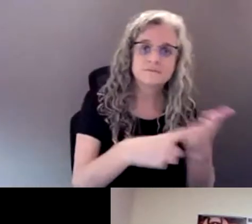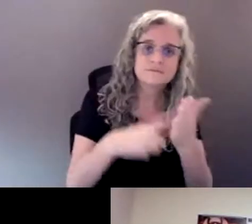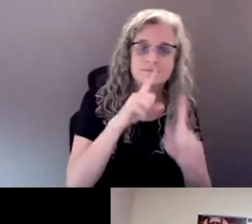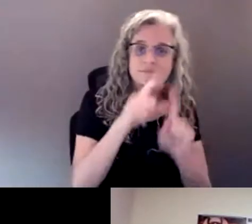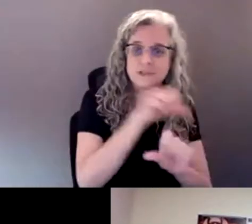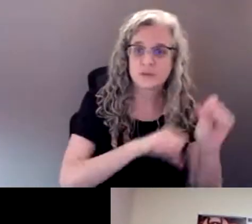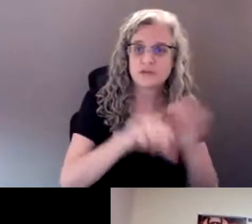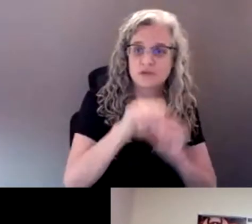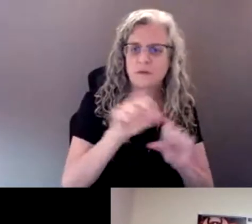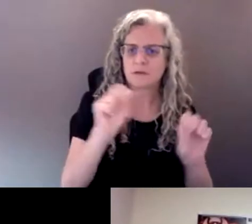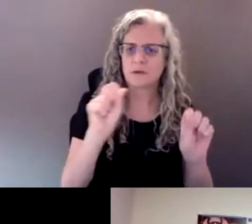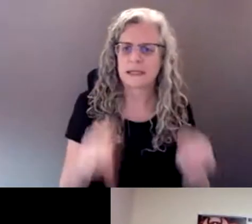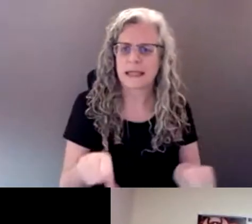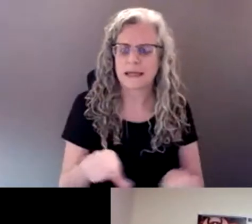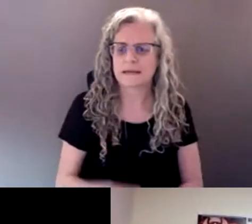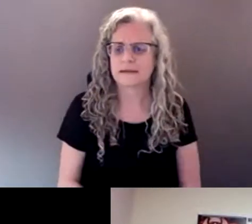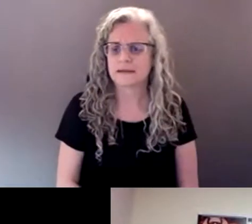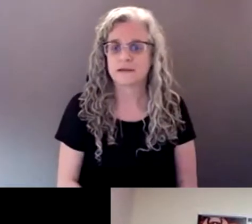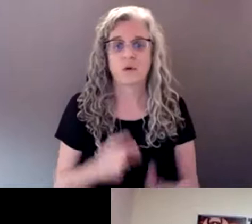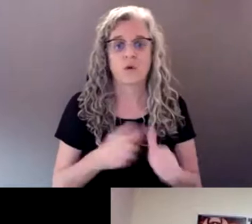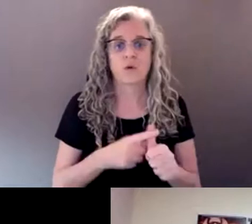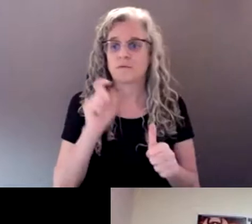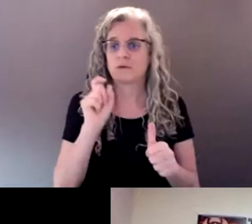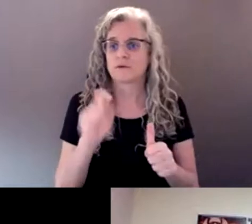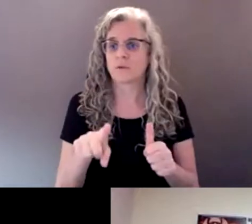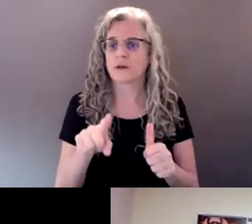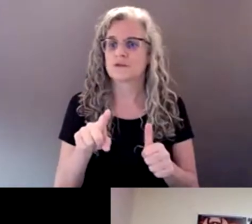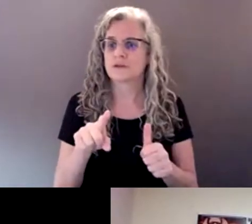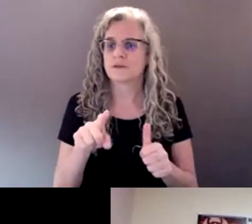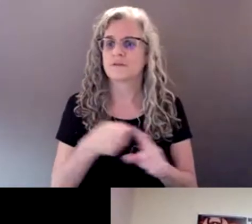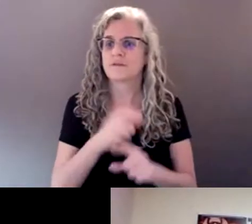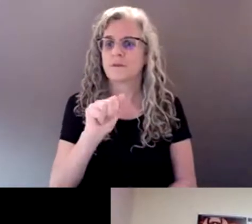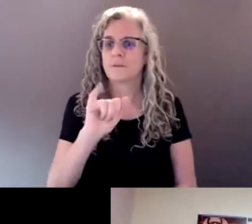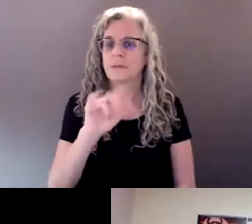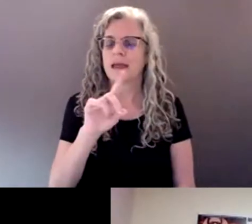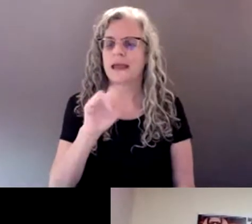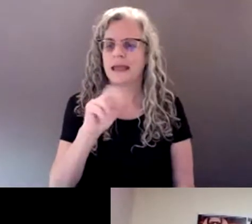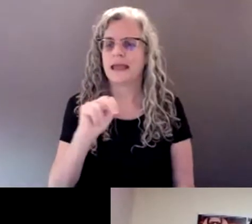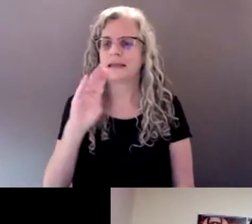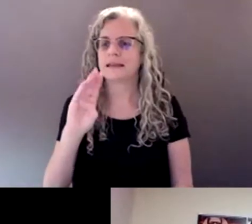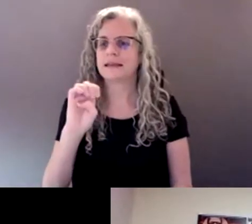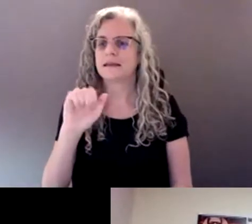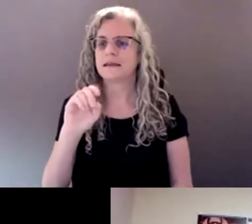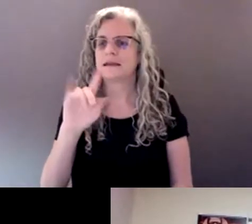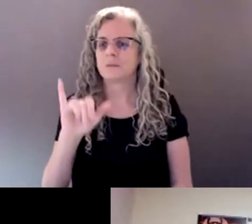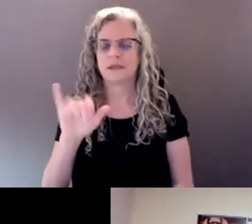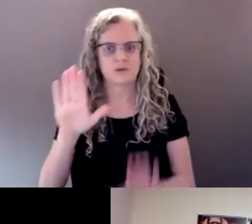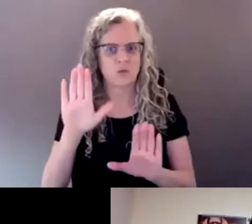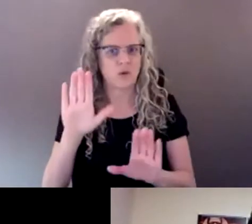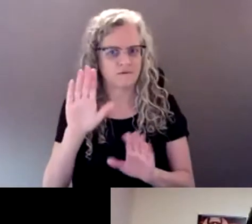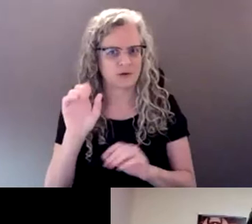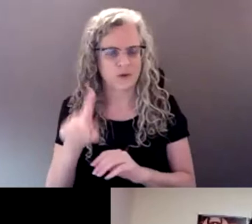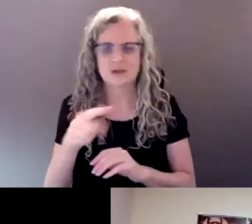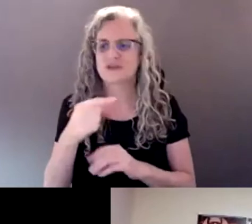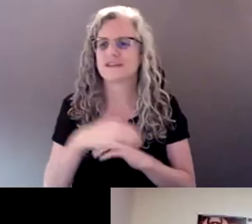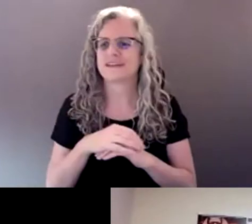the first question to Aidan Beattie, who asked an excellent question and identifies that as open-ended.